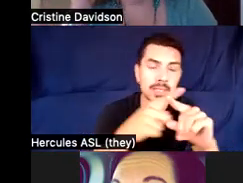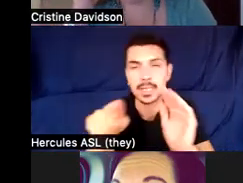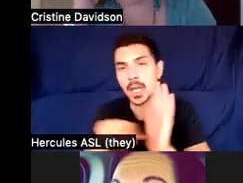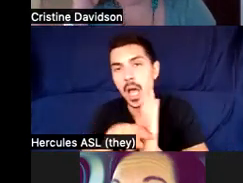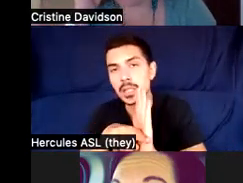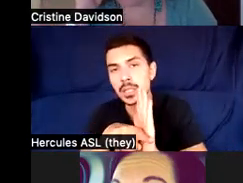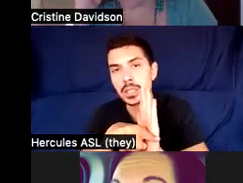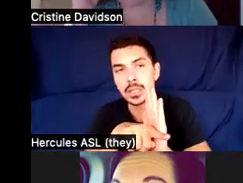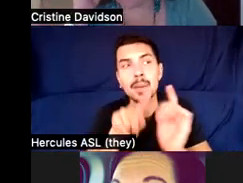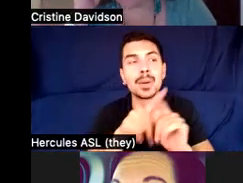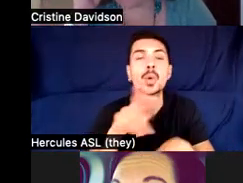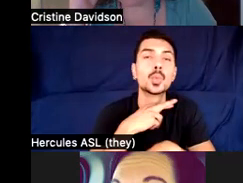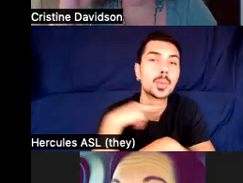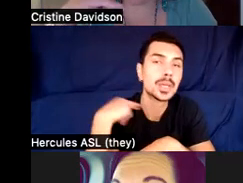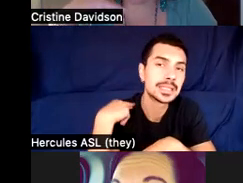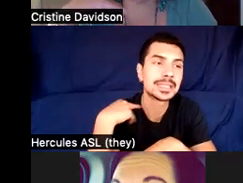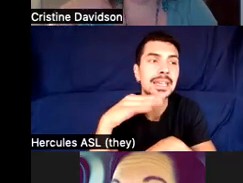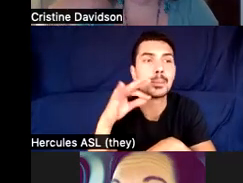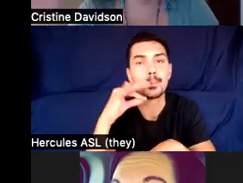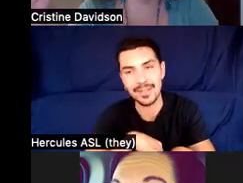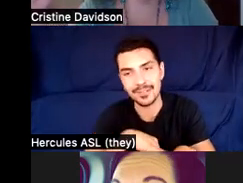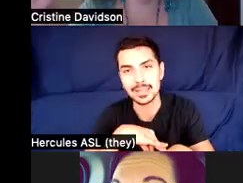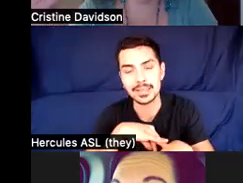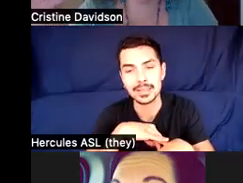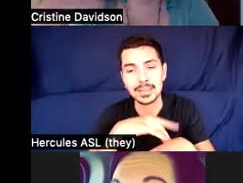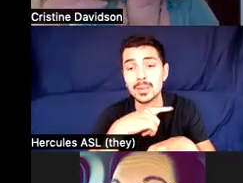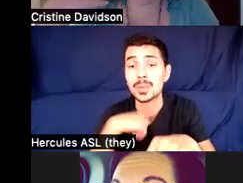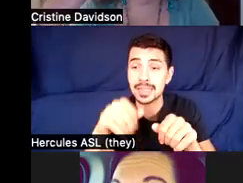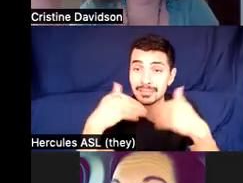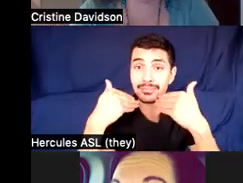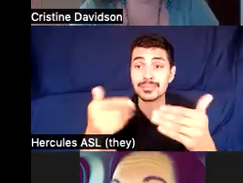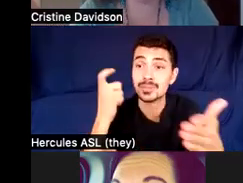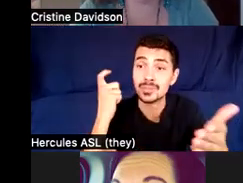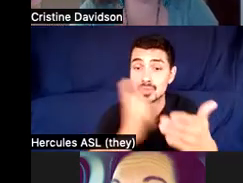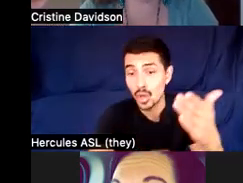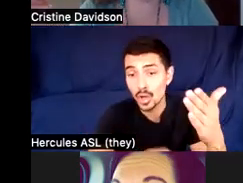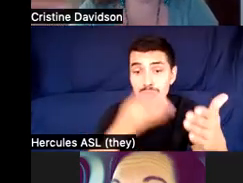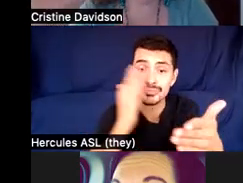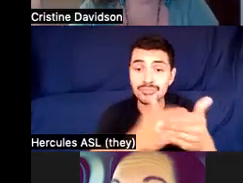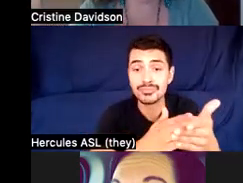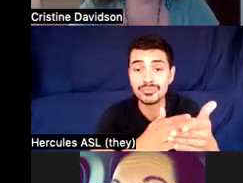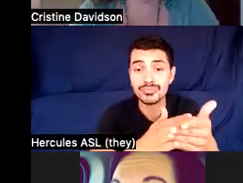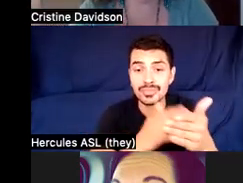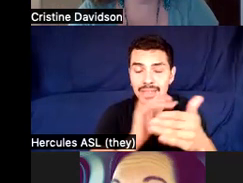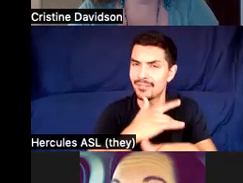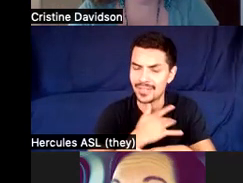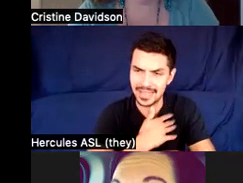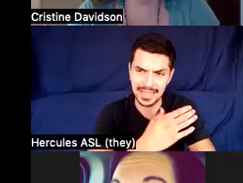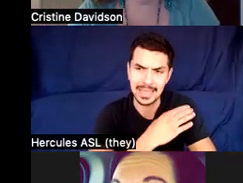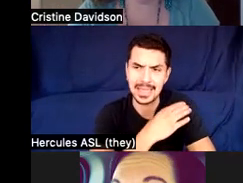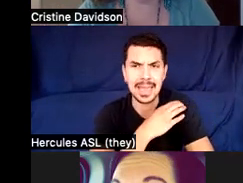risks and benefits of doing that. So sometimes we can even go in to press charges, and that can be super empowering in and of